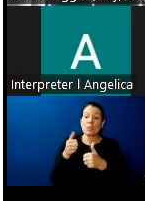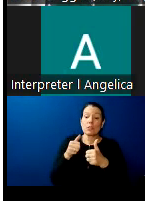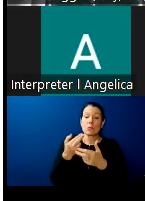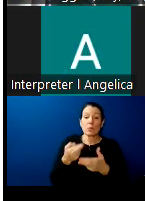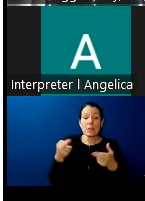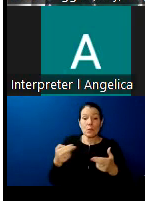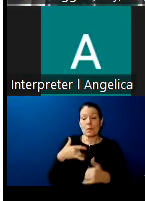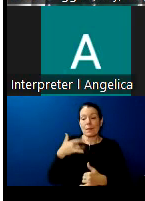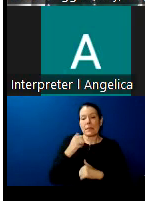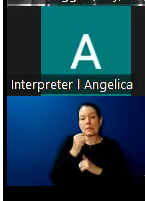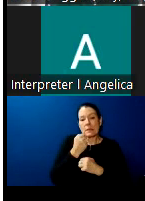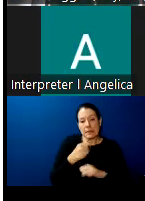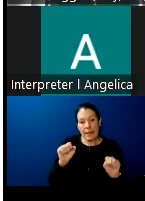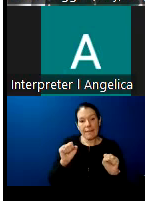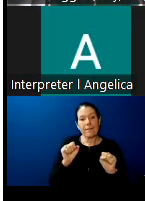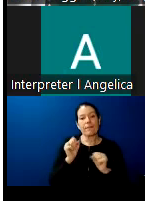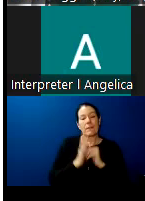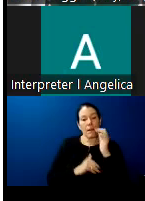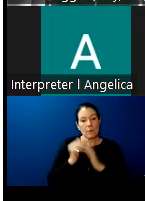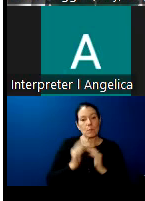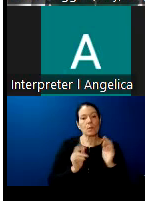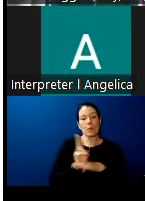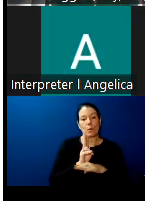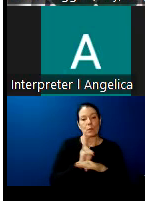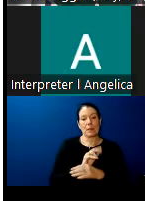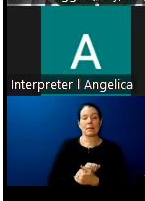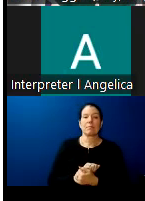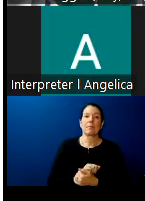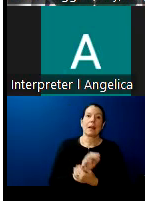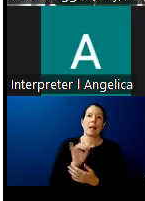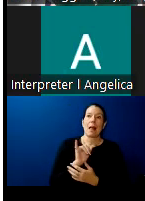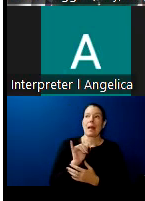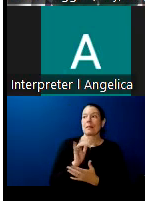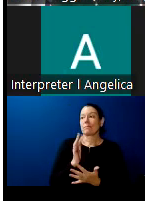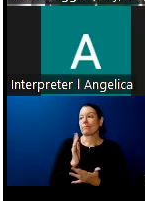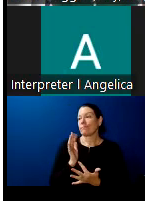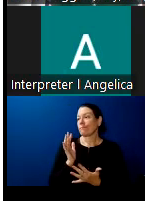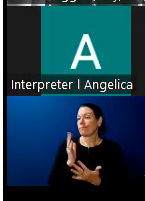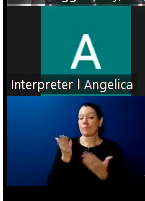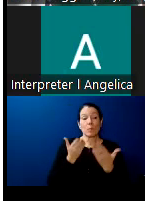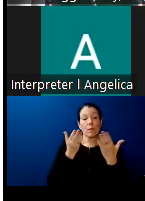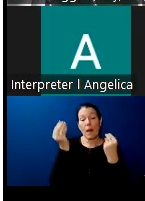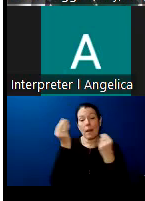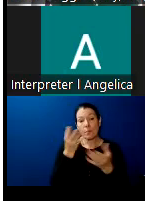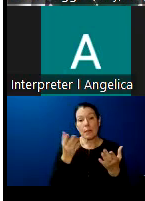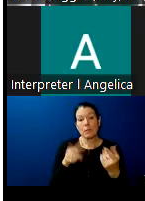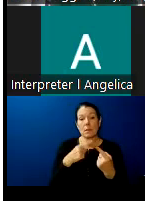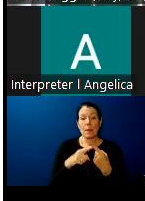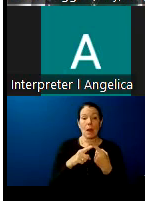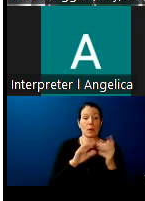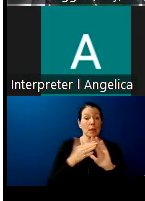and comfortable using. So these can be things like considering or providing information for